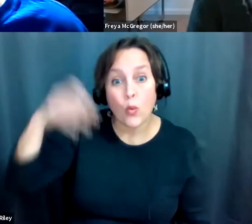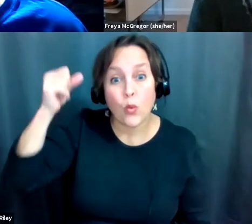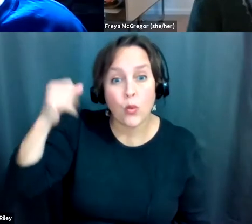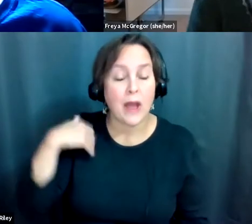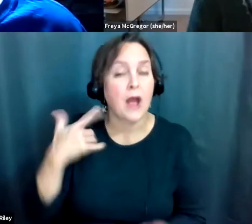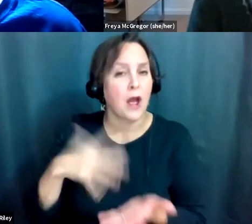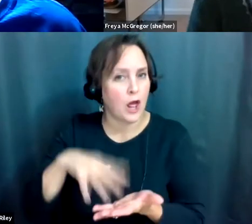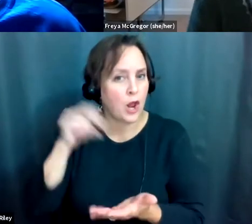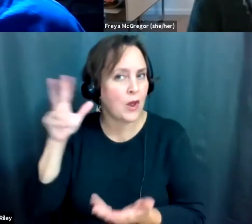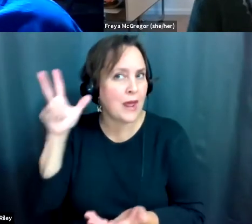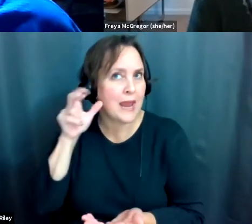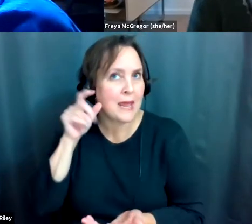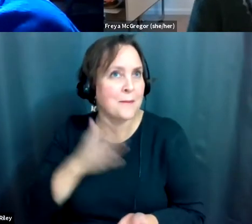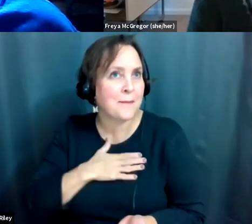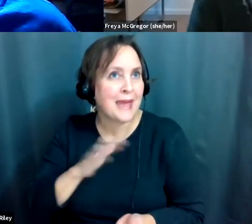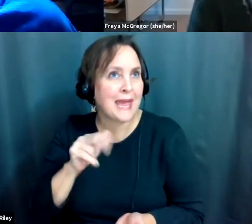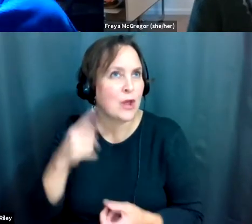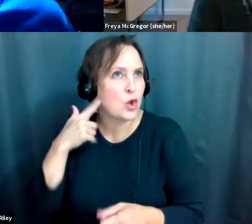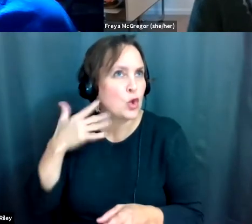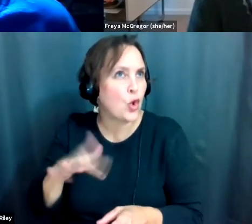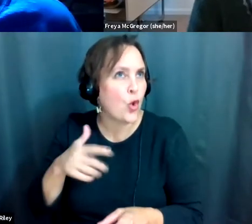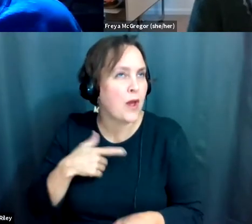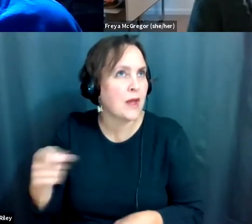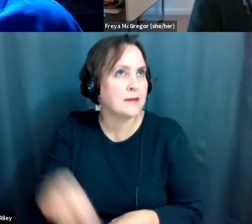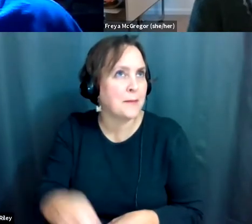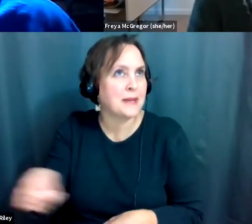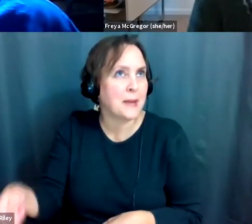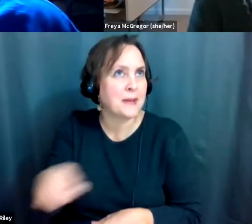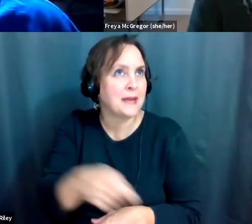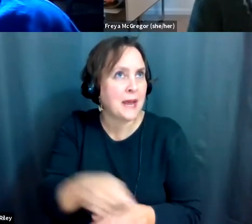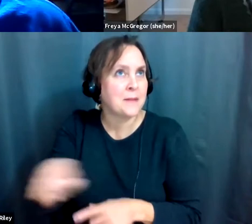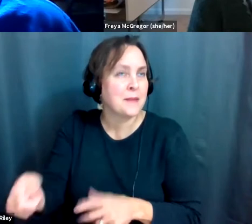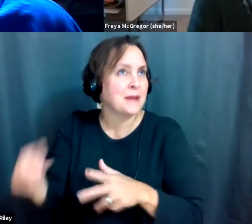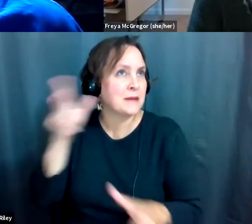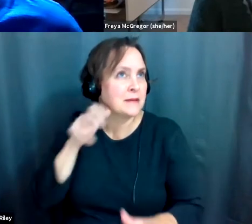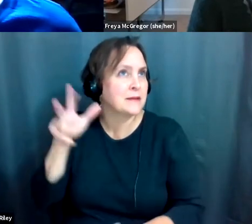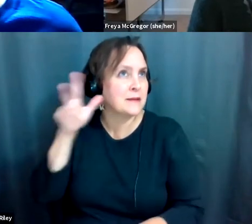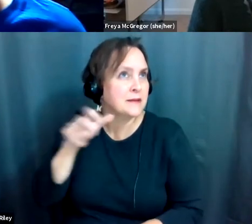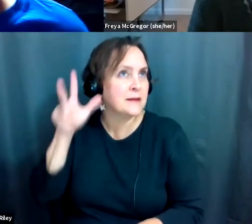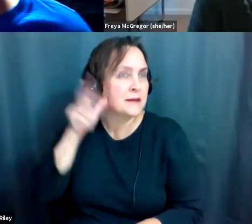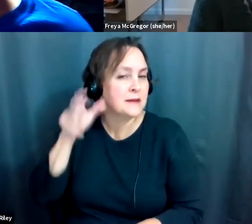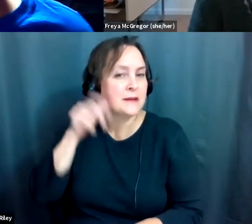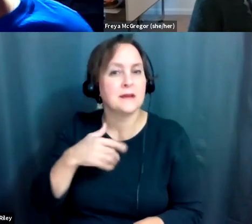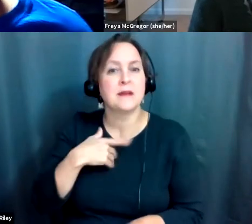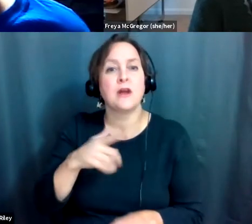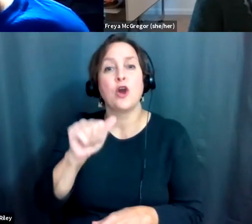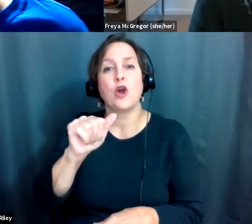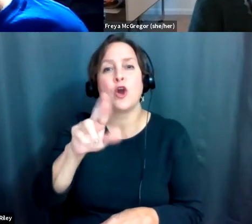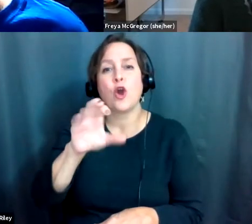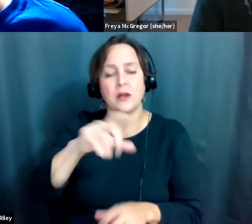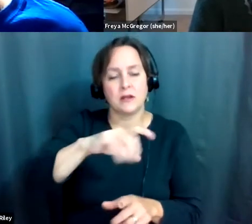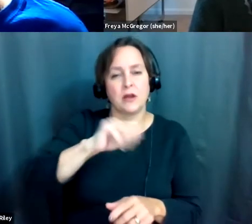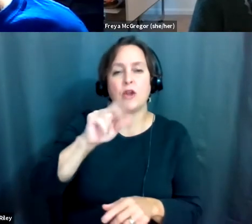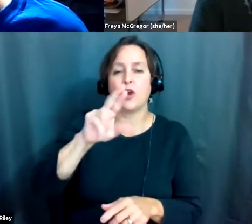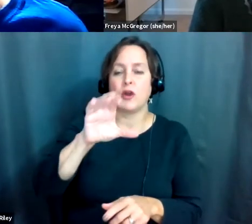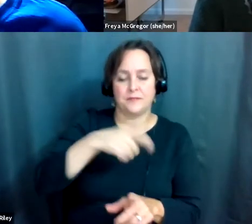sound that our cane made. When I tap it, I swing it from side to side in an arc that theoretically covers the width of